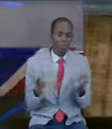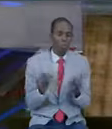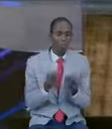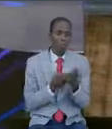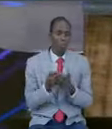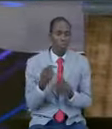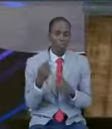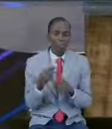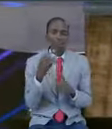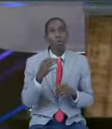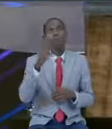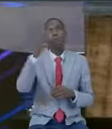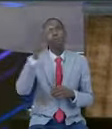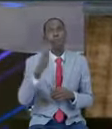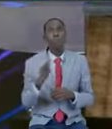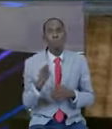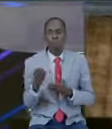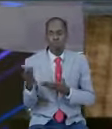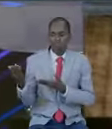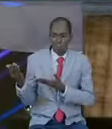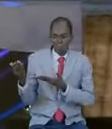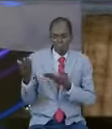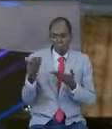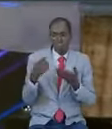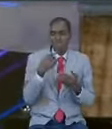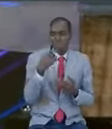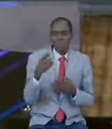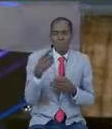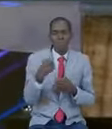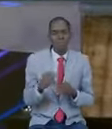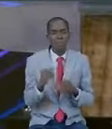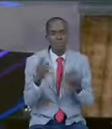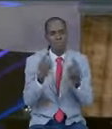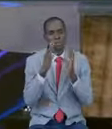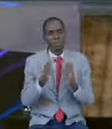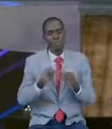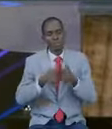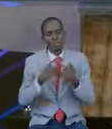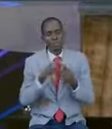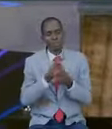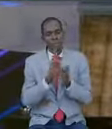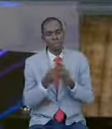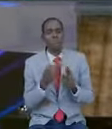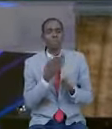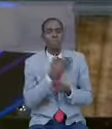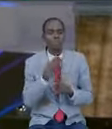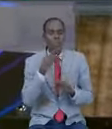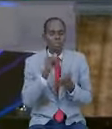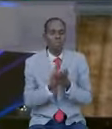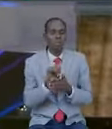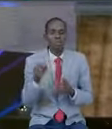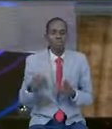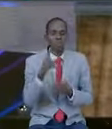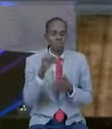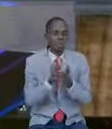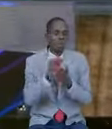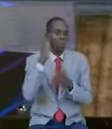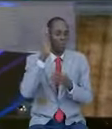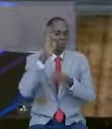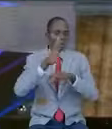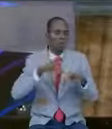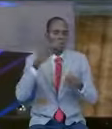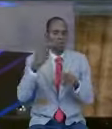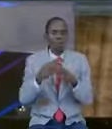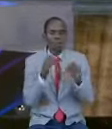It tells the sinner how to repent. And it says, whosoever shall call on the name of the